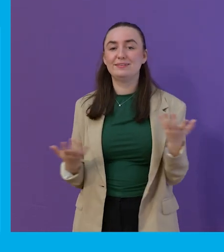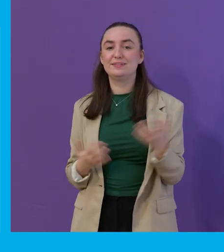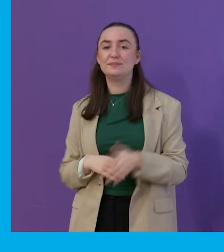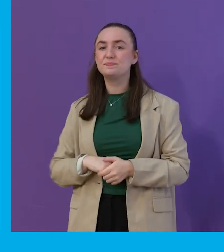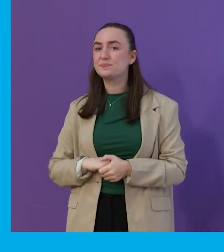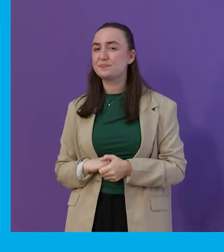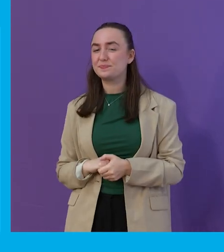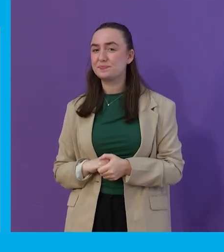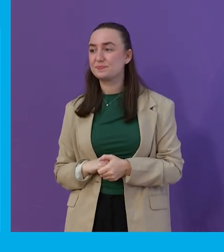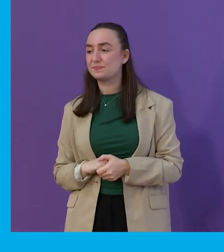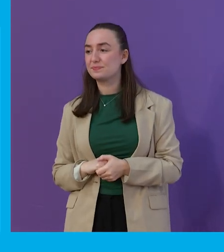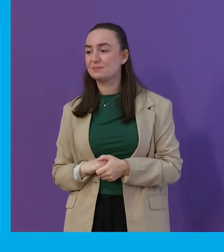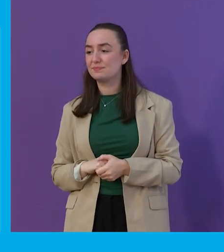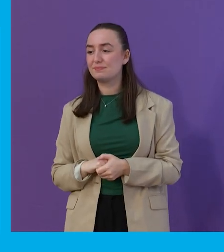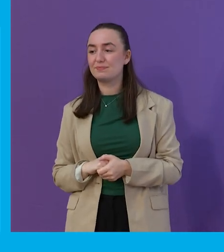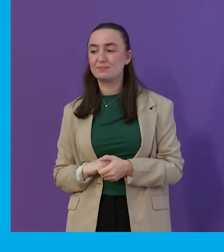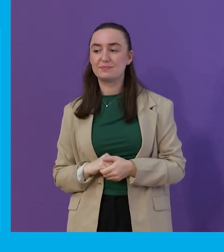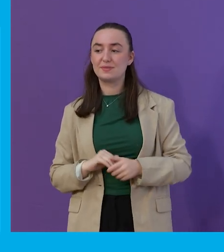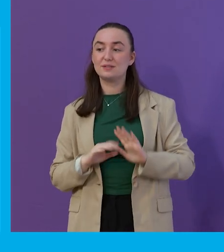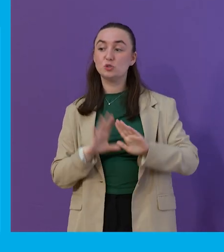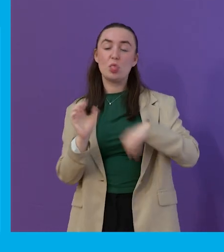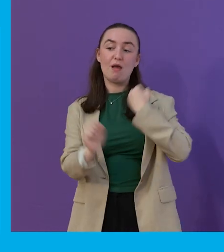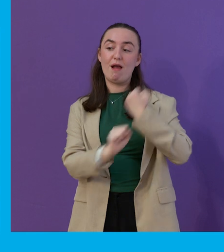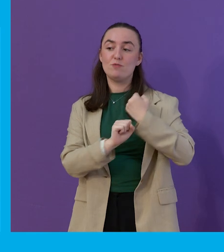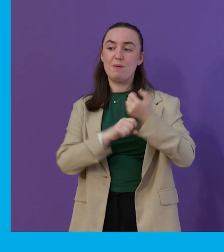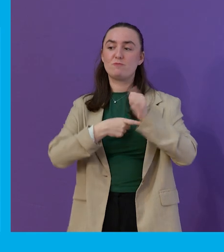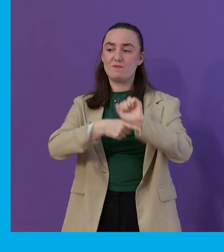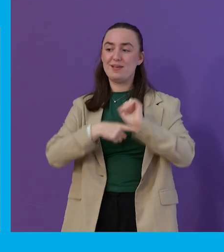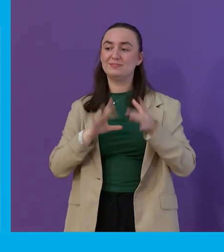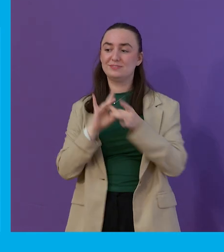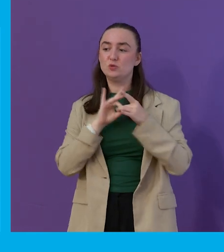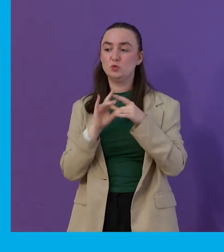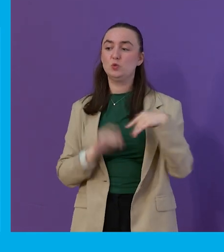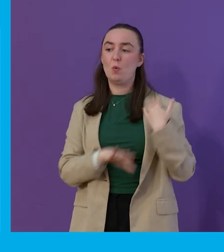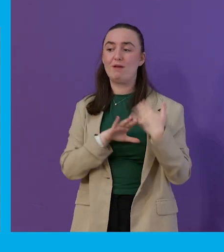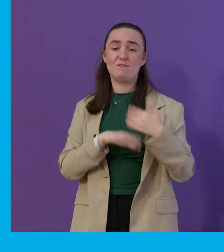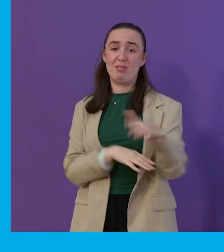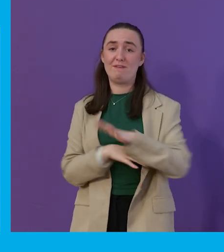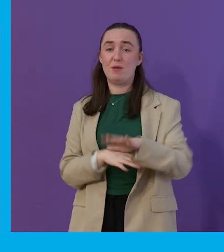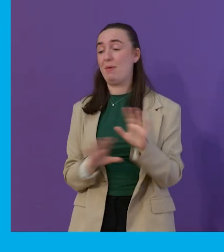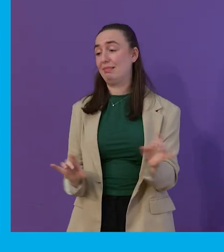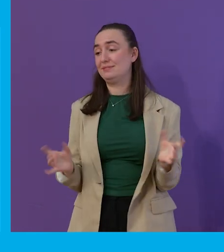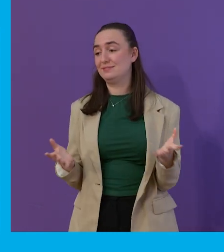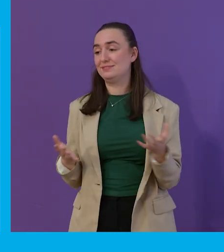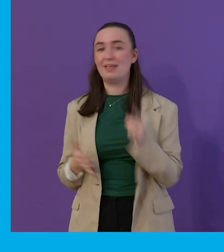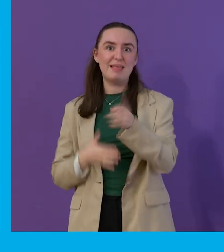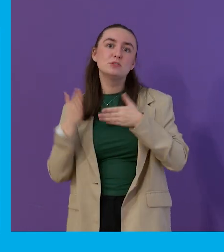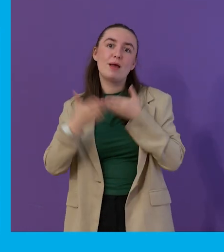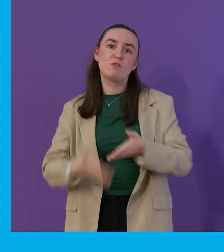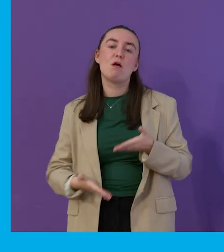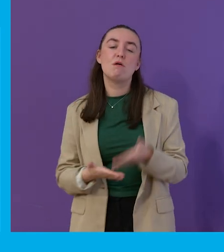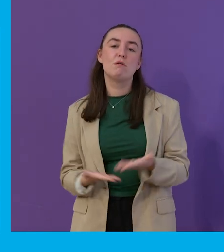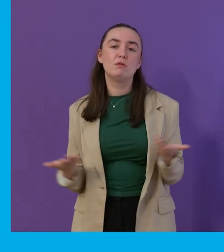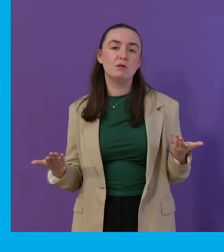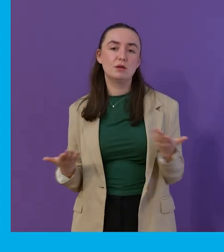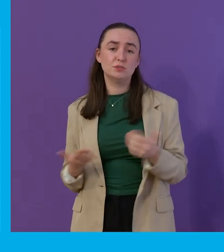way and prevents joint working around people, individuals, families and communities. That's the barrier. No matter how many strategies or reviews